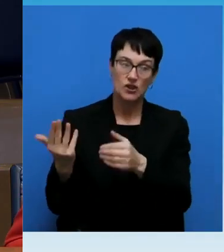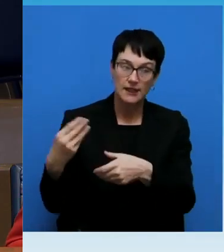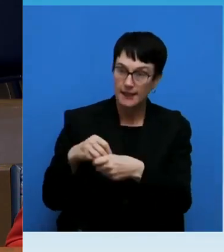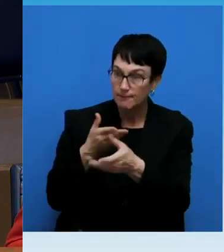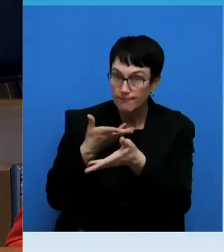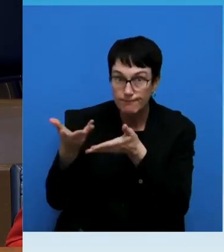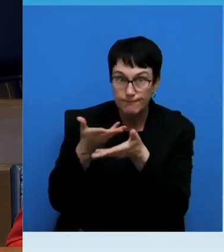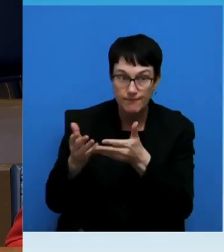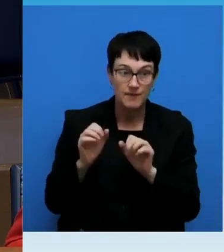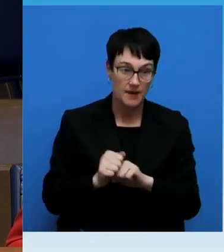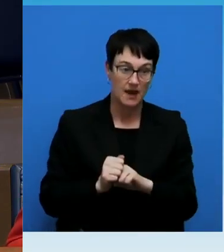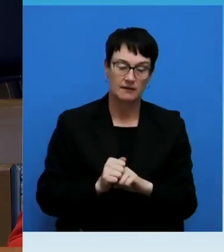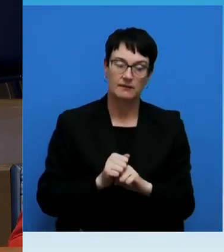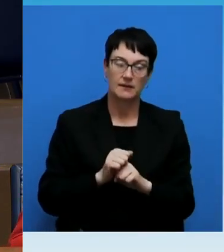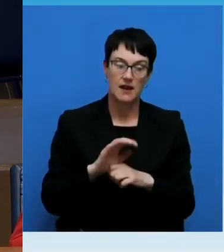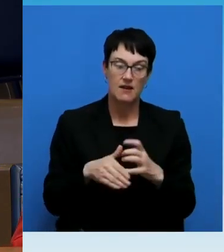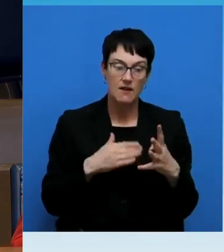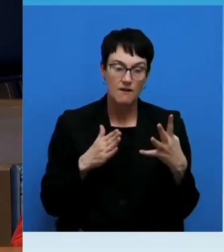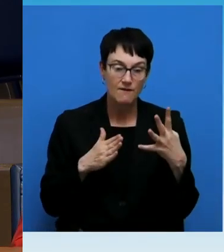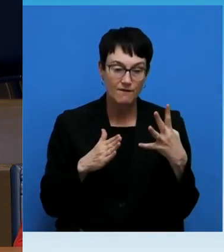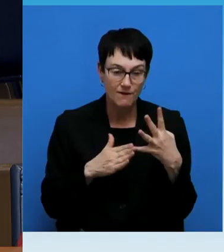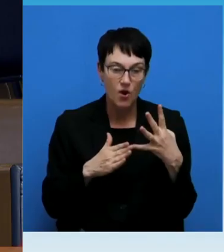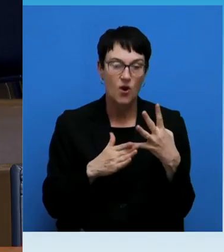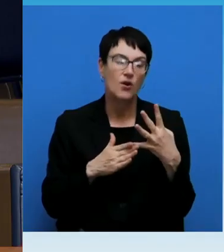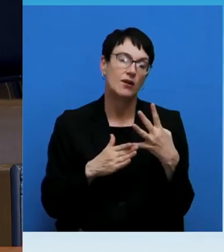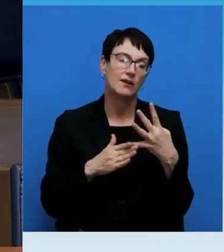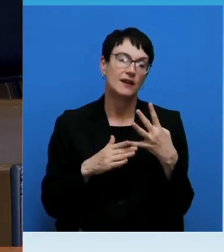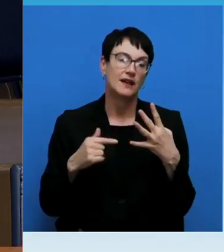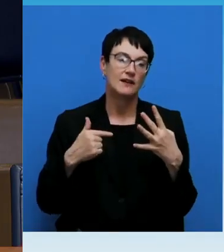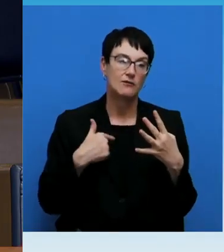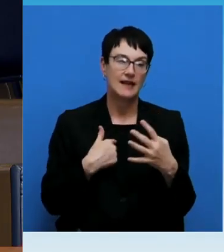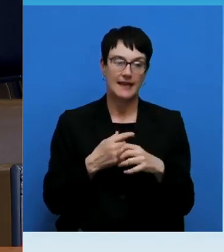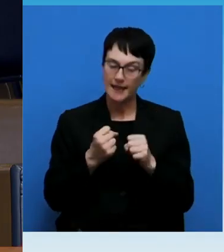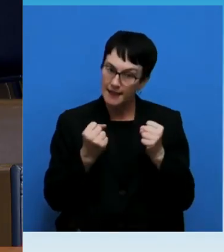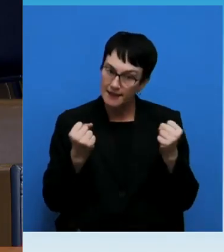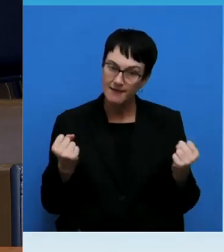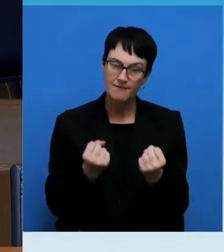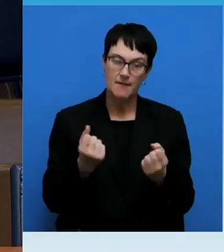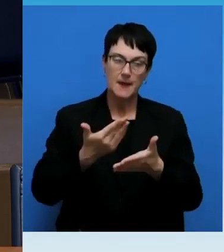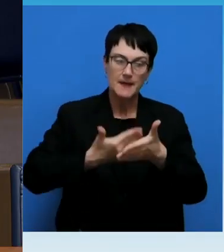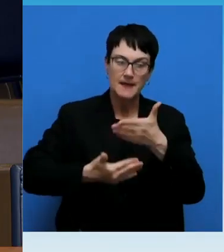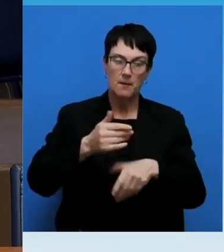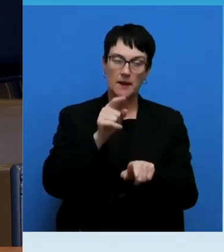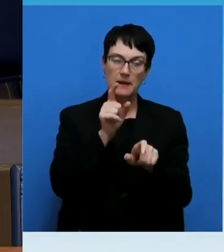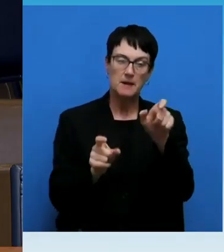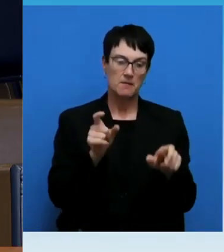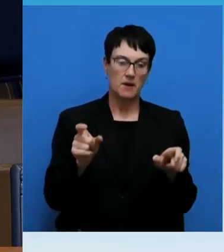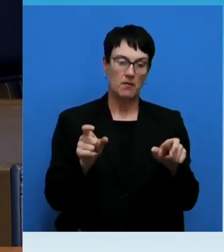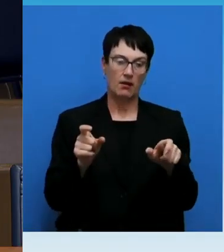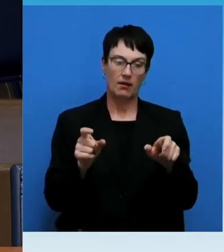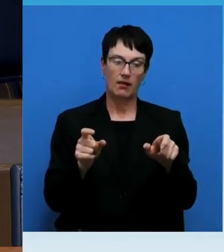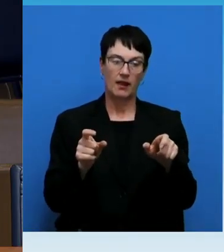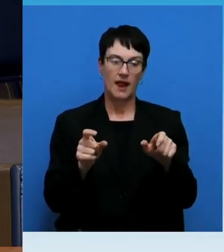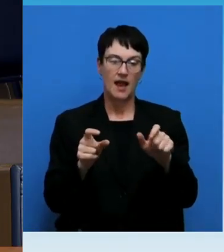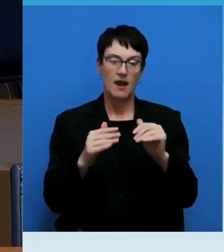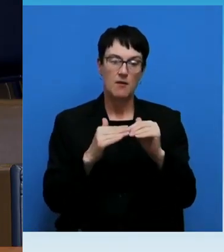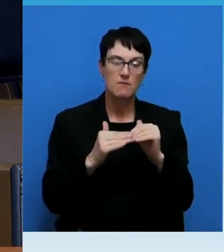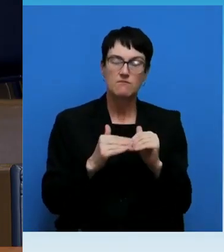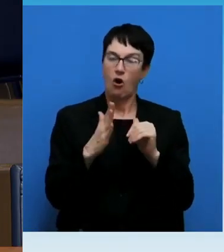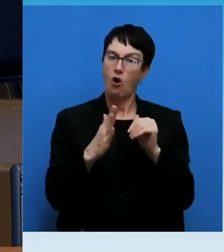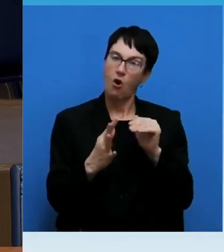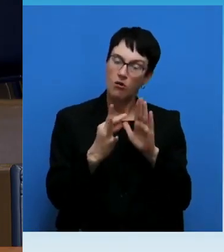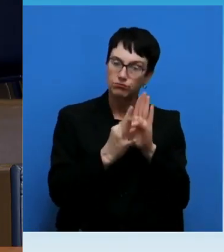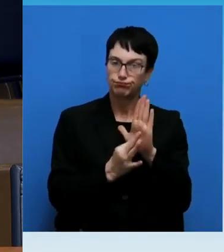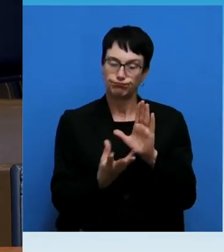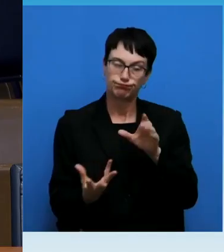change in the lives of persons living with disabilities. In closing, let us reaffirm our shared responsibility to uphold